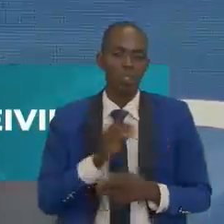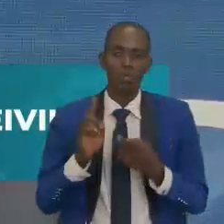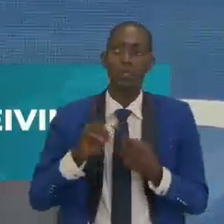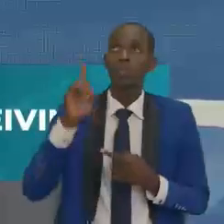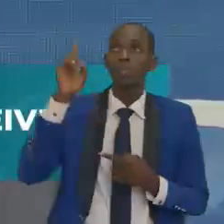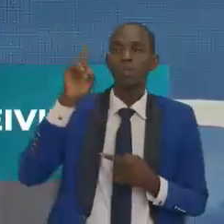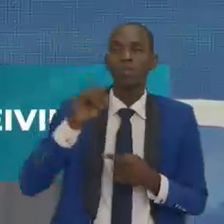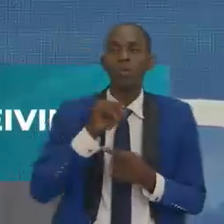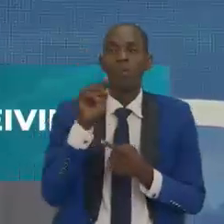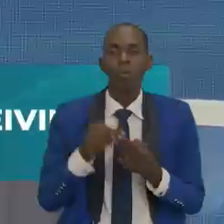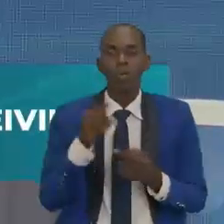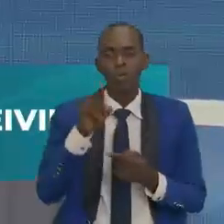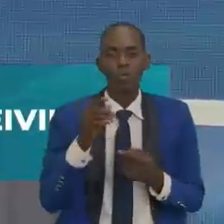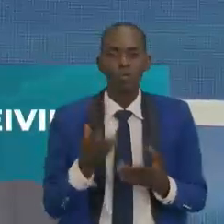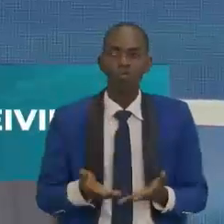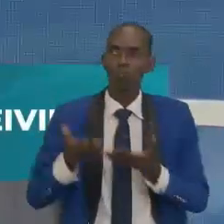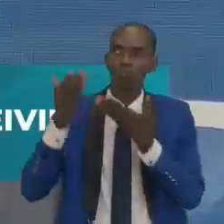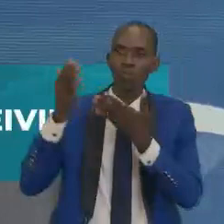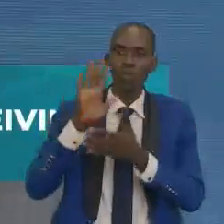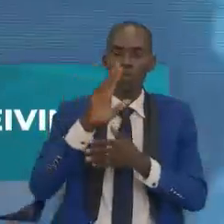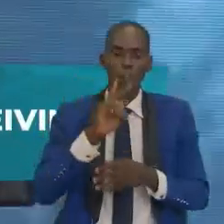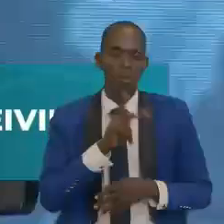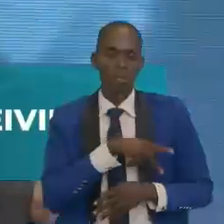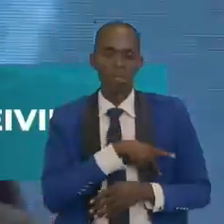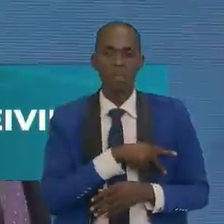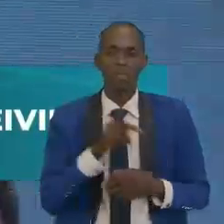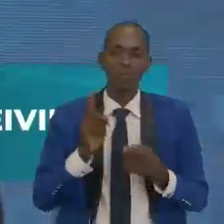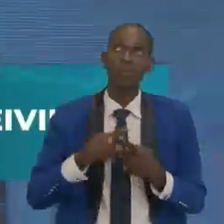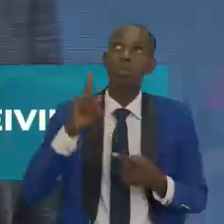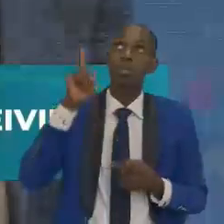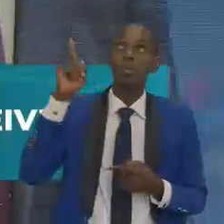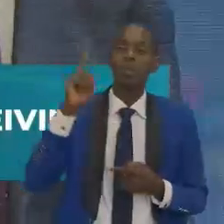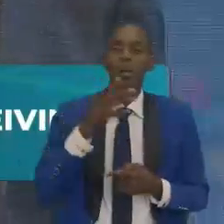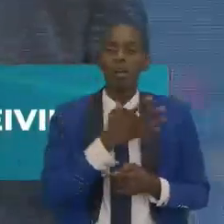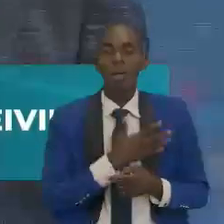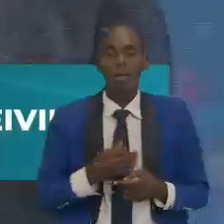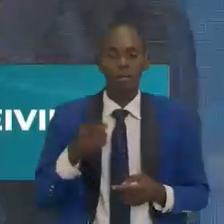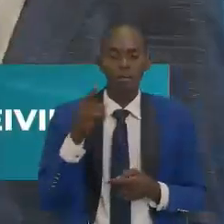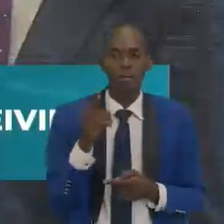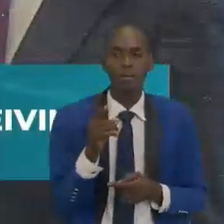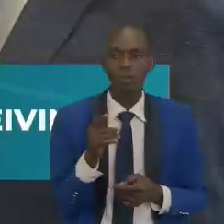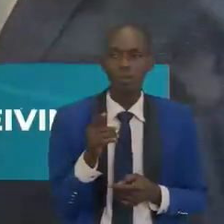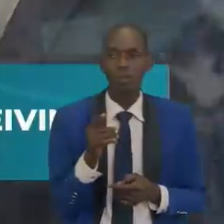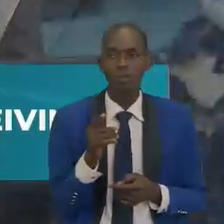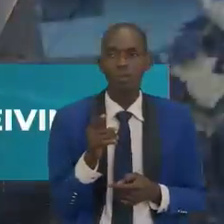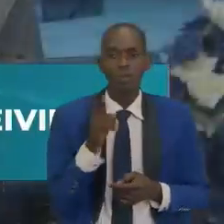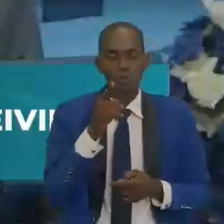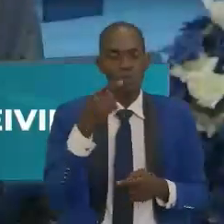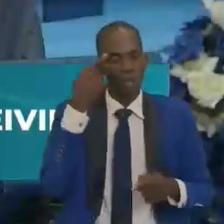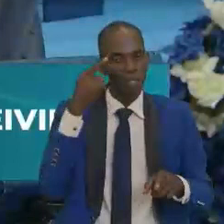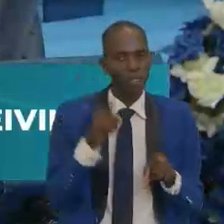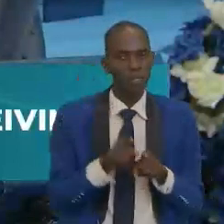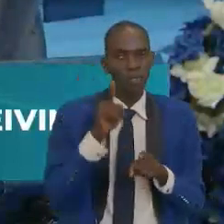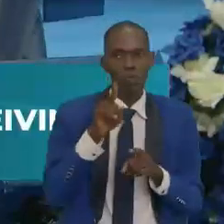when you present your personality to him, and you admit and you accept, I